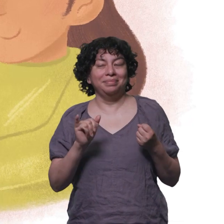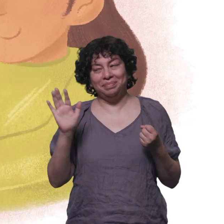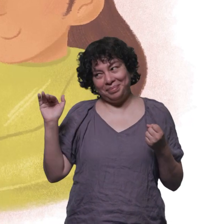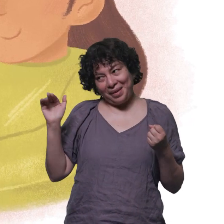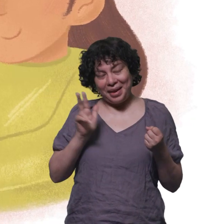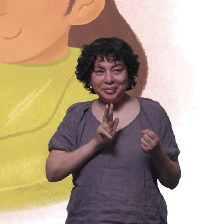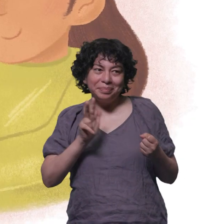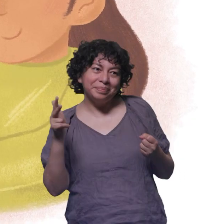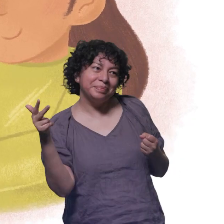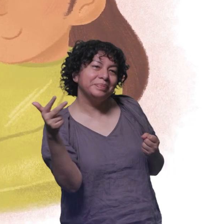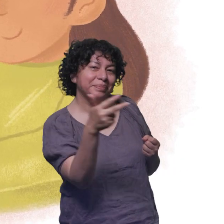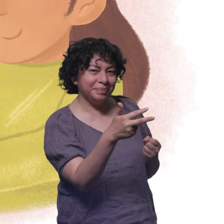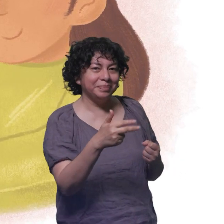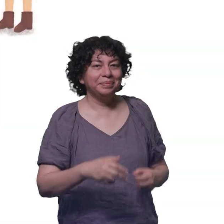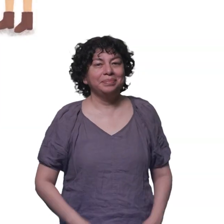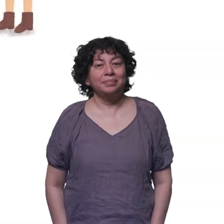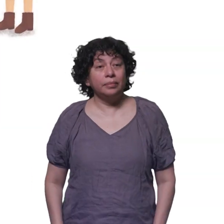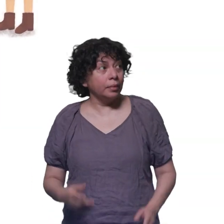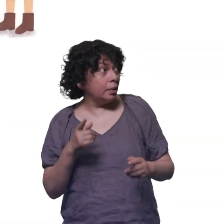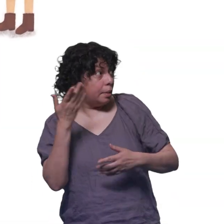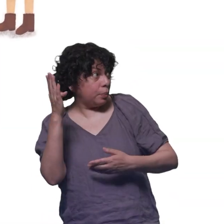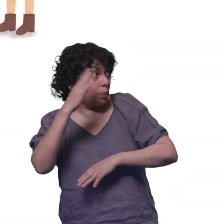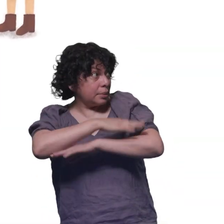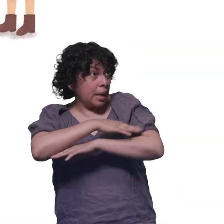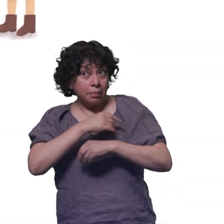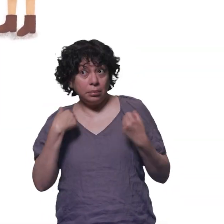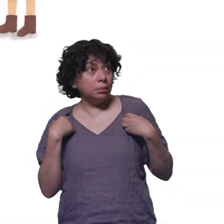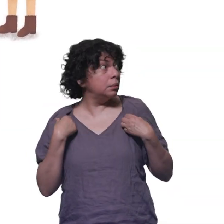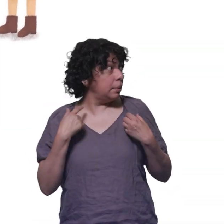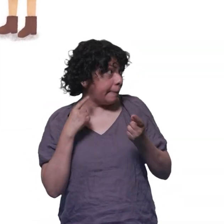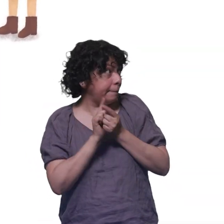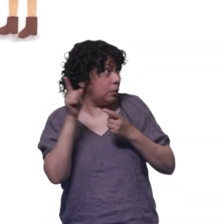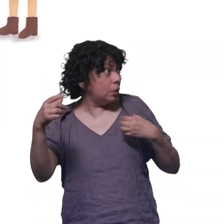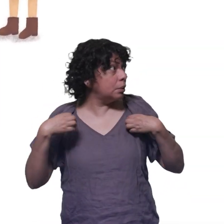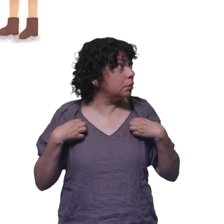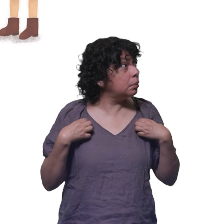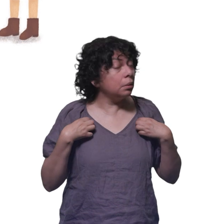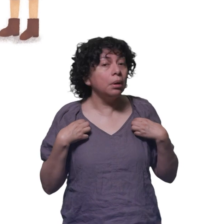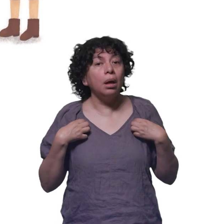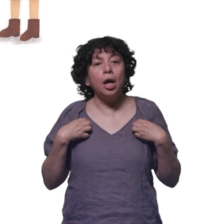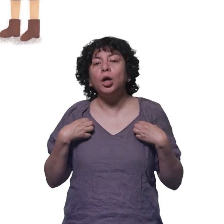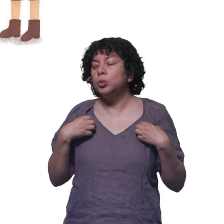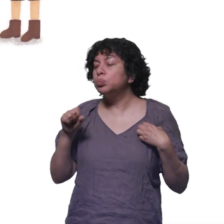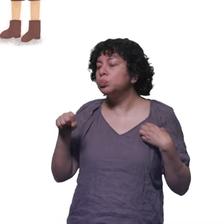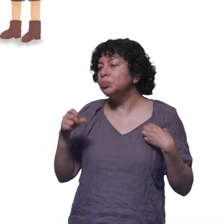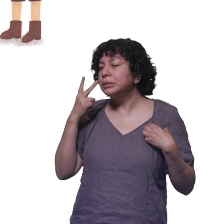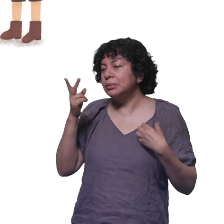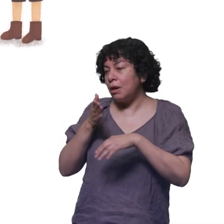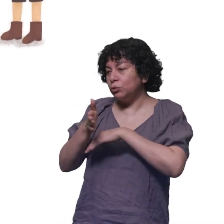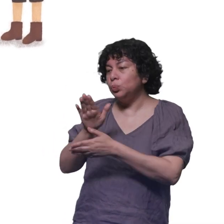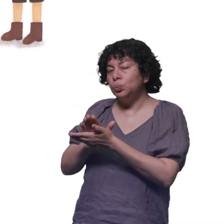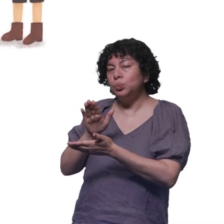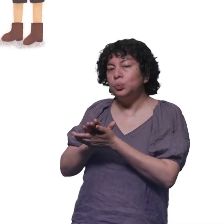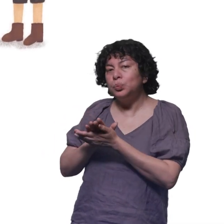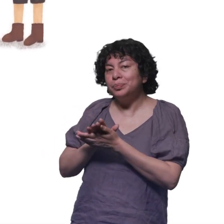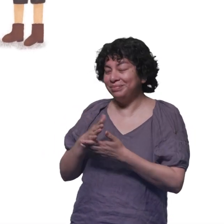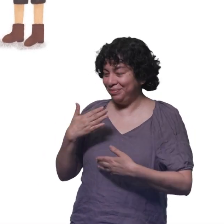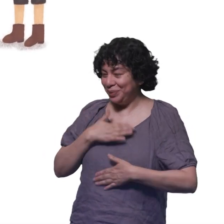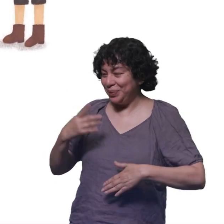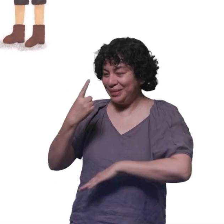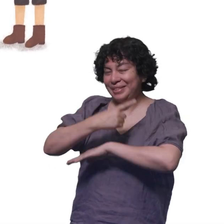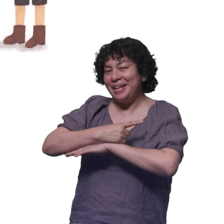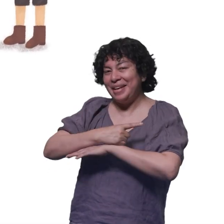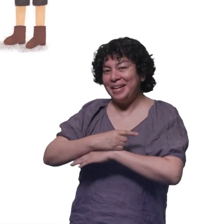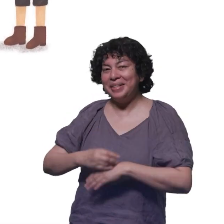waves goodbye and drives away. Meet you by the blue tables? Melanie asks. Yeah. See you after school, I